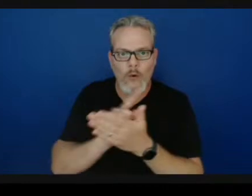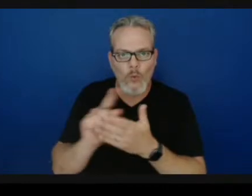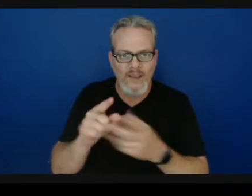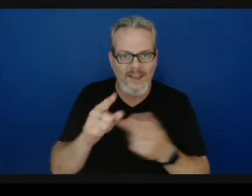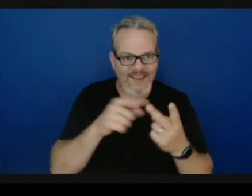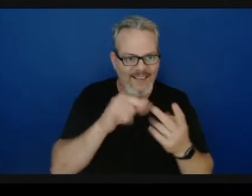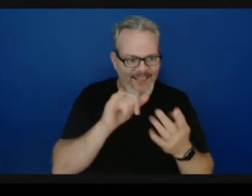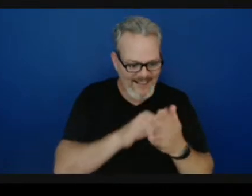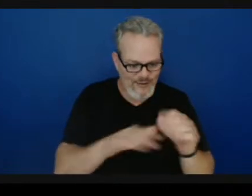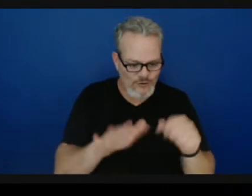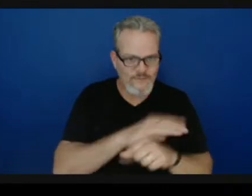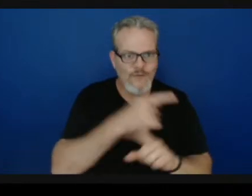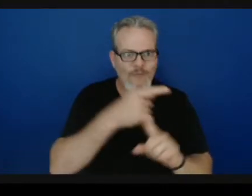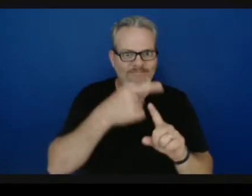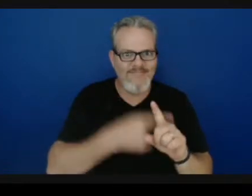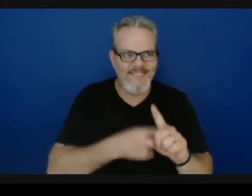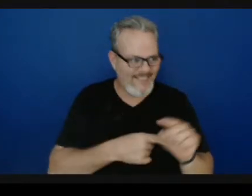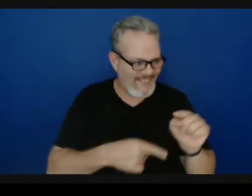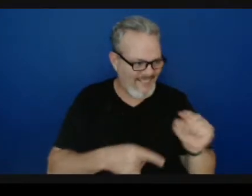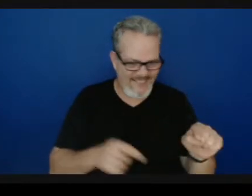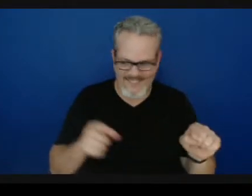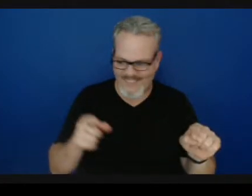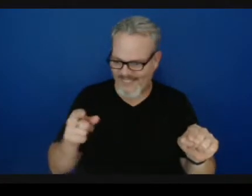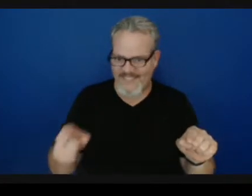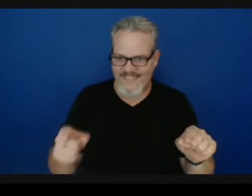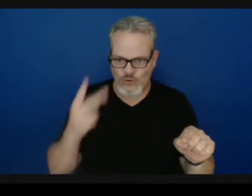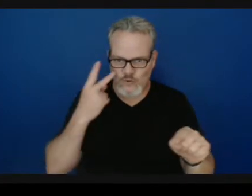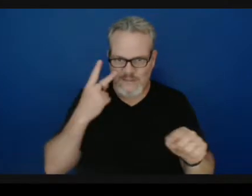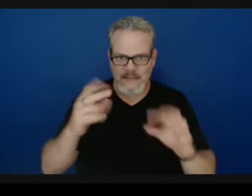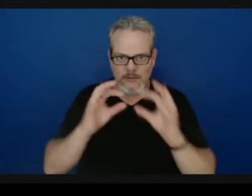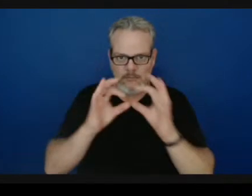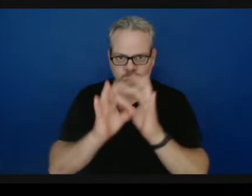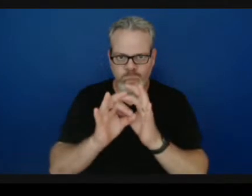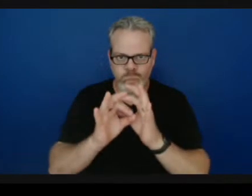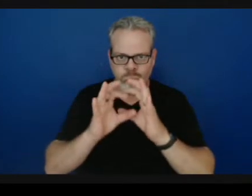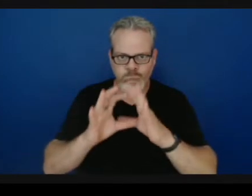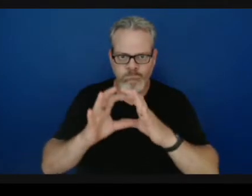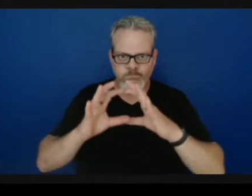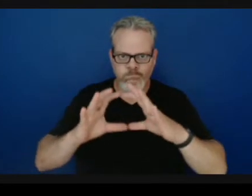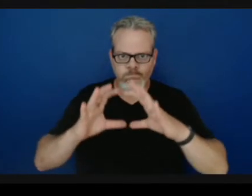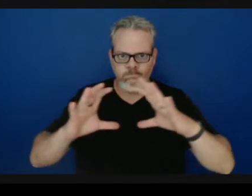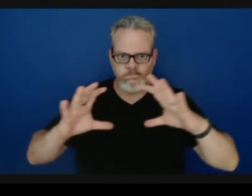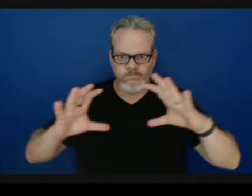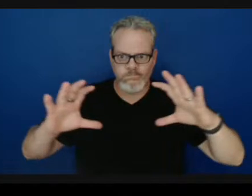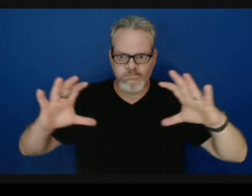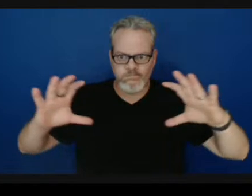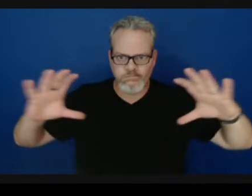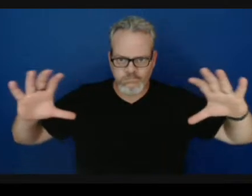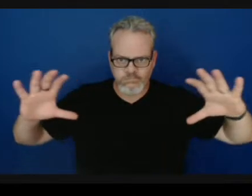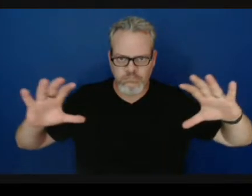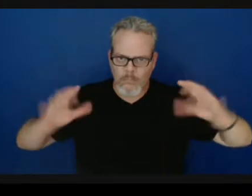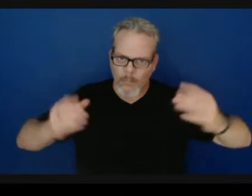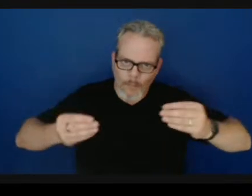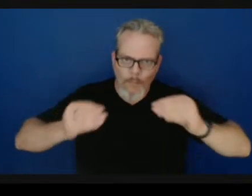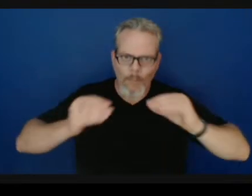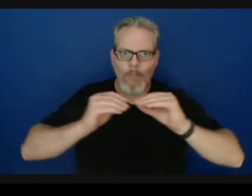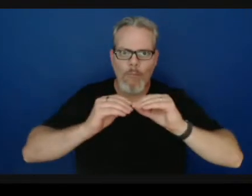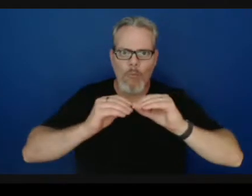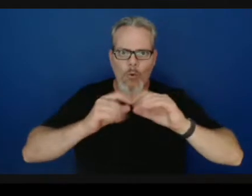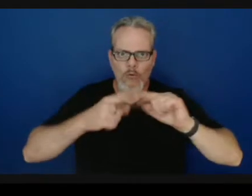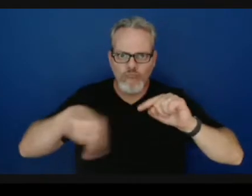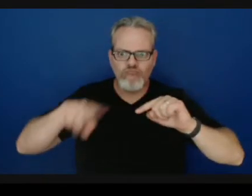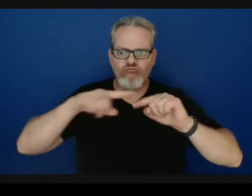what you're really seeing is many more of these rings showing a greater accumulation of range change,